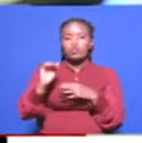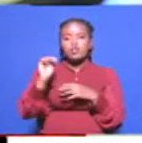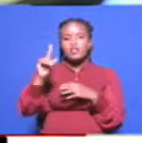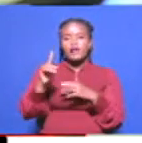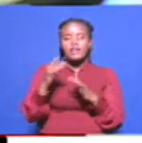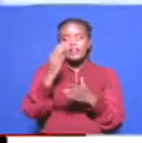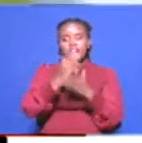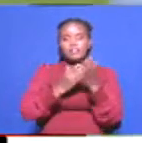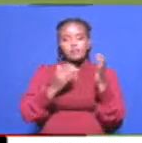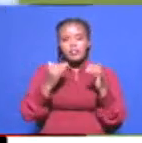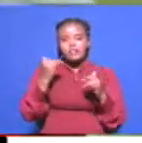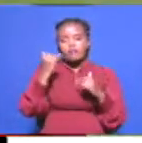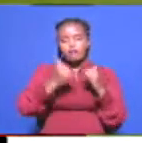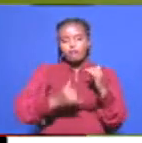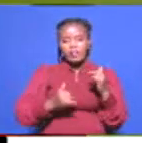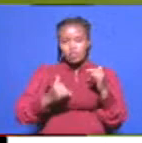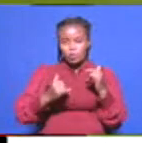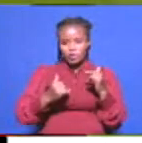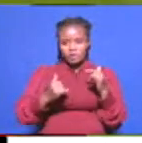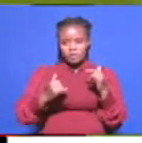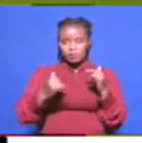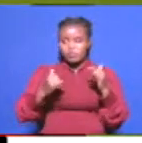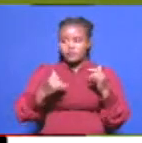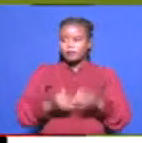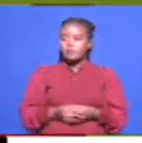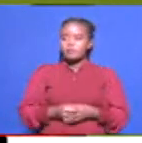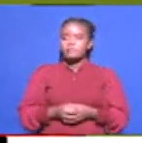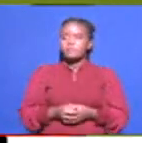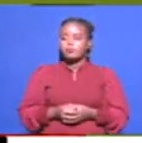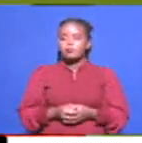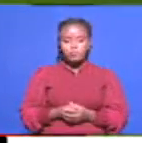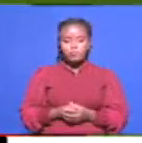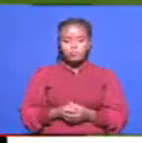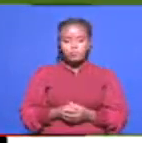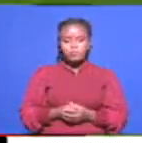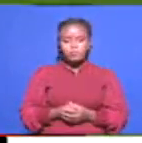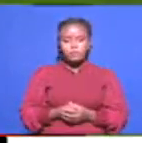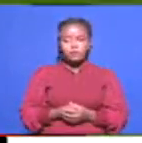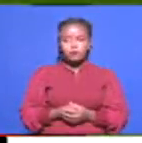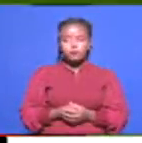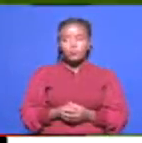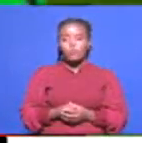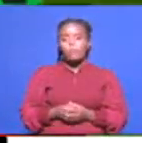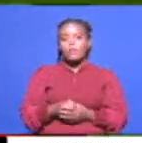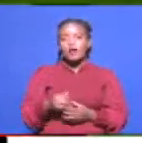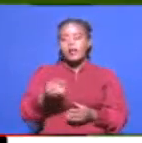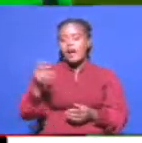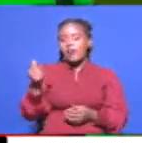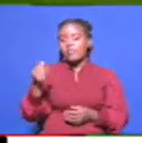semi-final. English Premier League. Meanwhile, Liverpool will be defending their 3-1 goal.